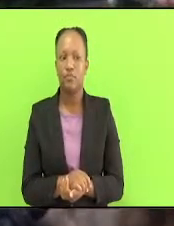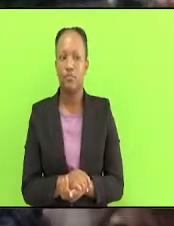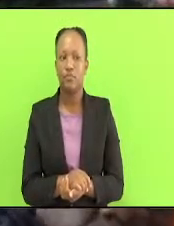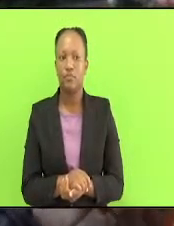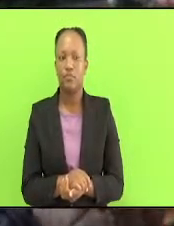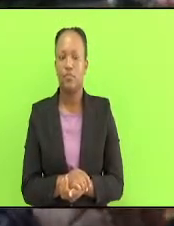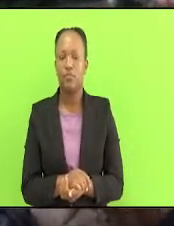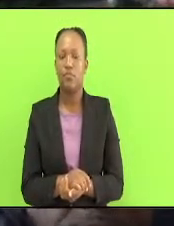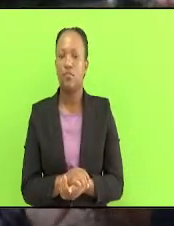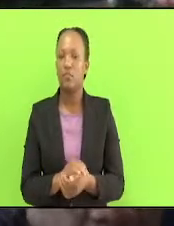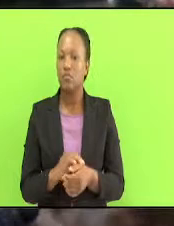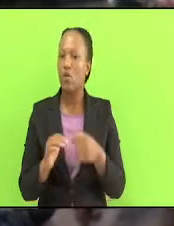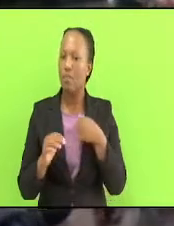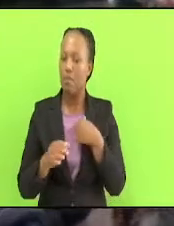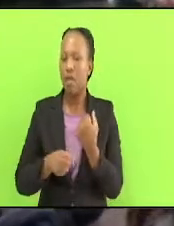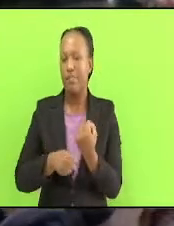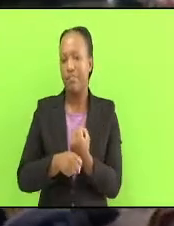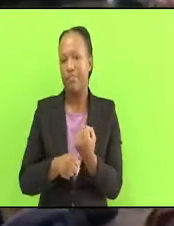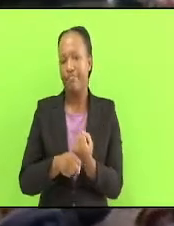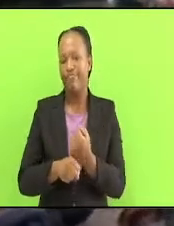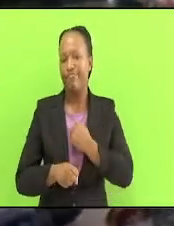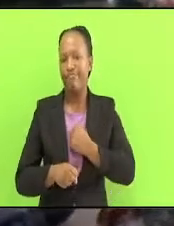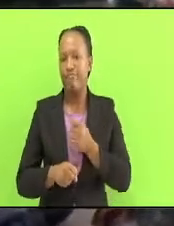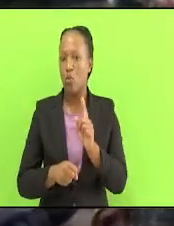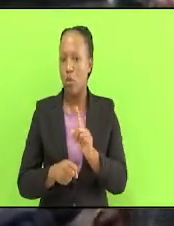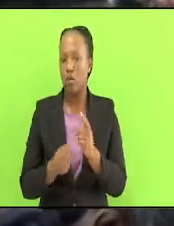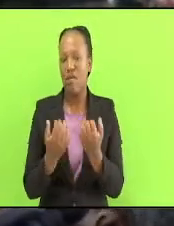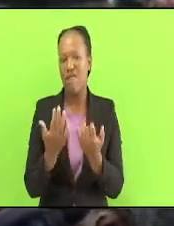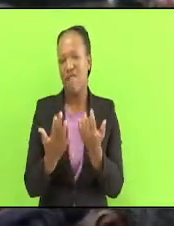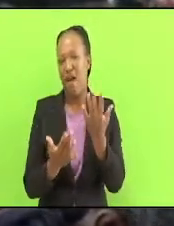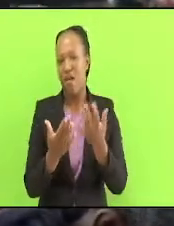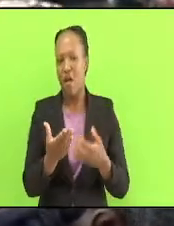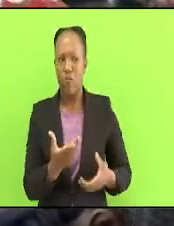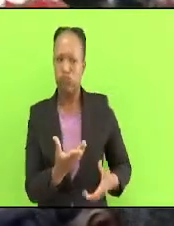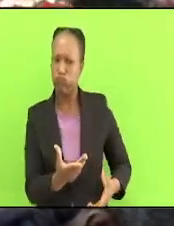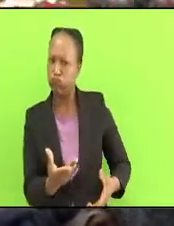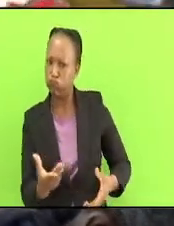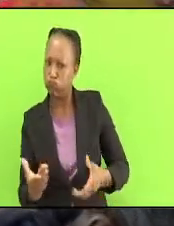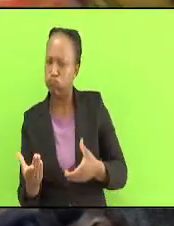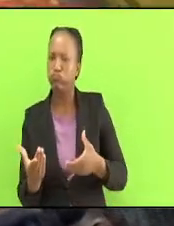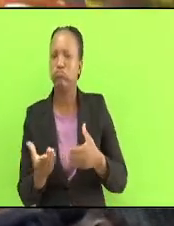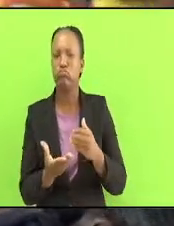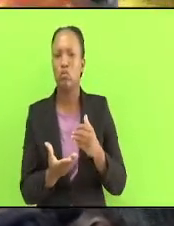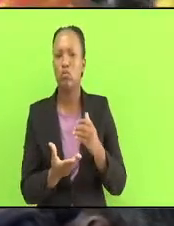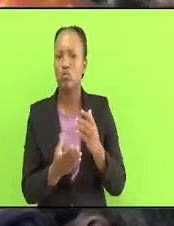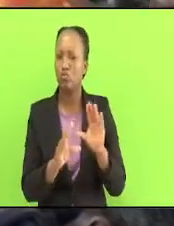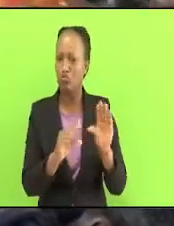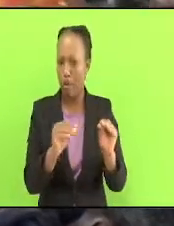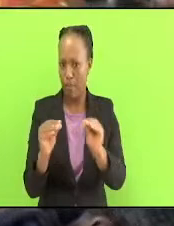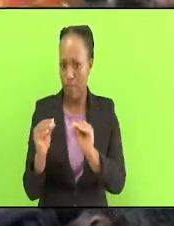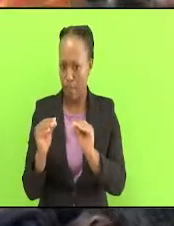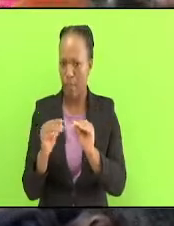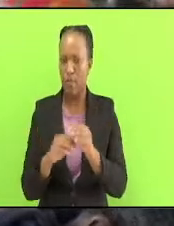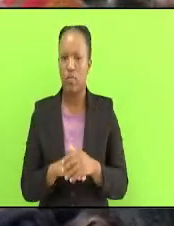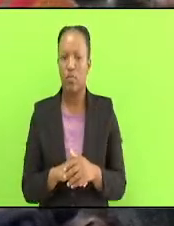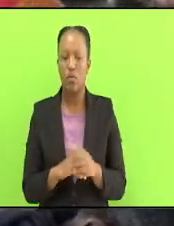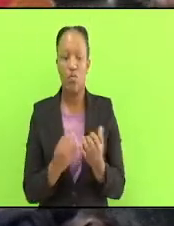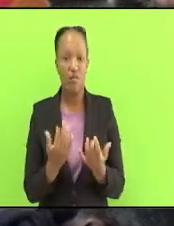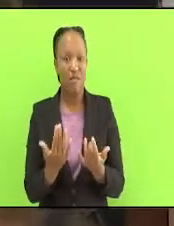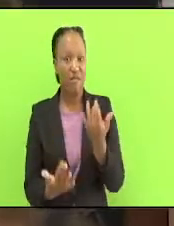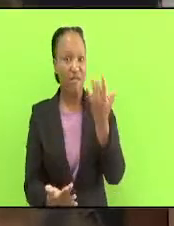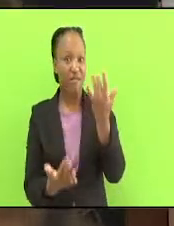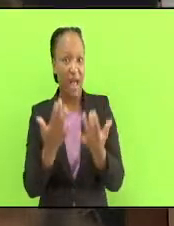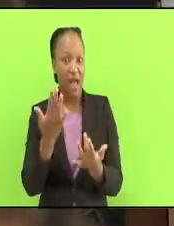ka mollo. for the simple reason that I work with fire. Ka gonne mollo le one ke o mong o causang